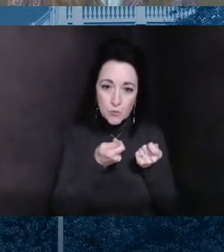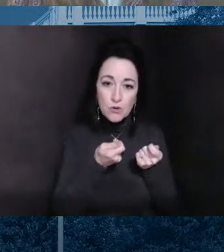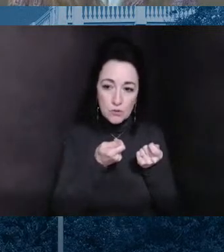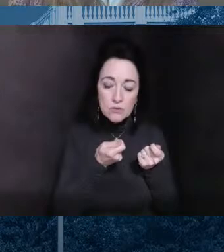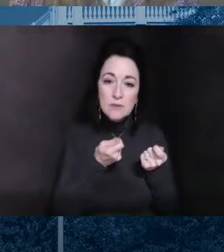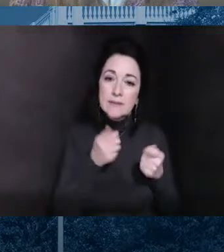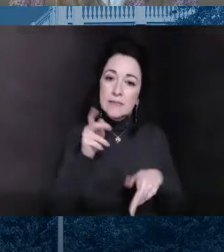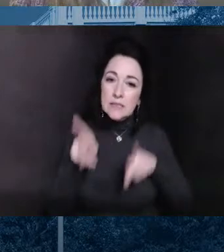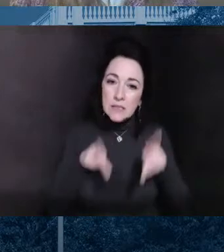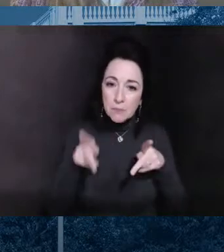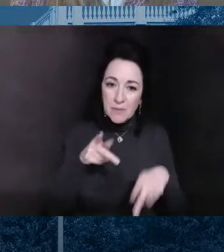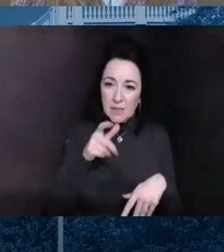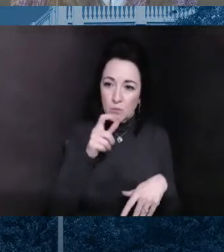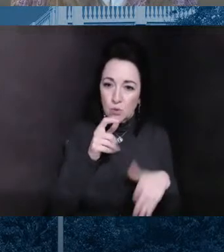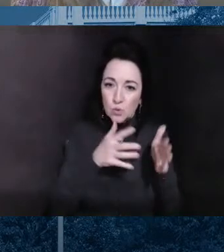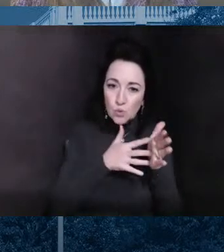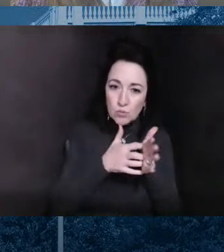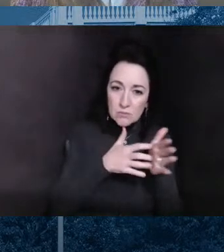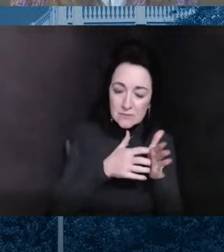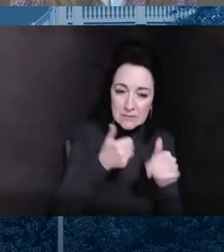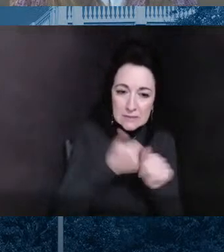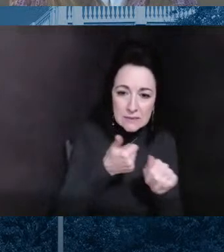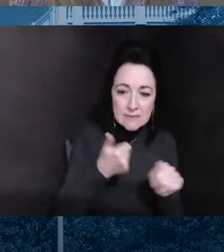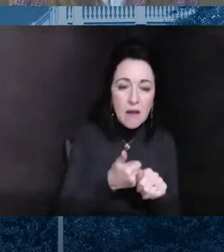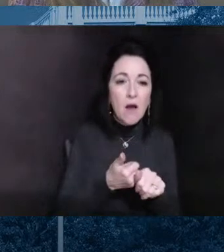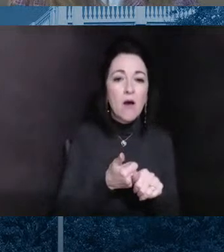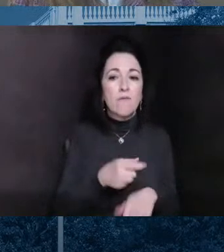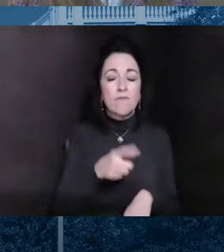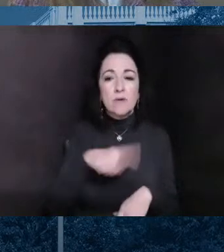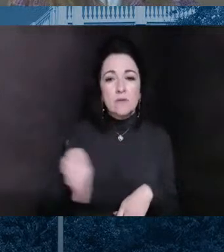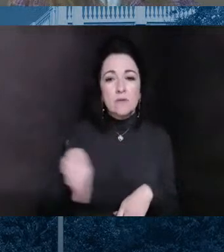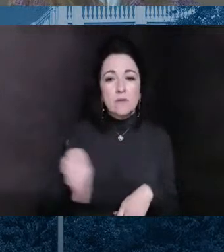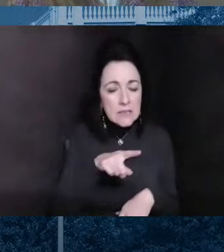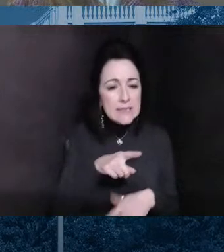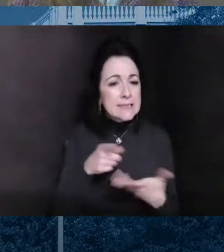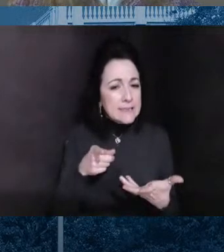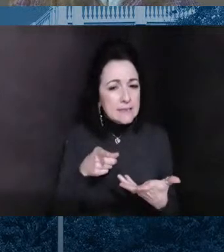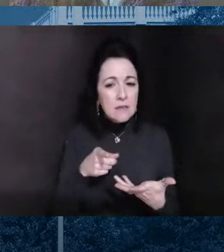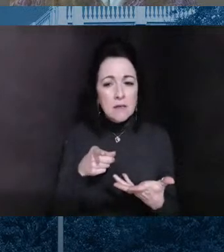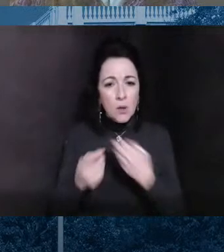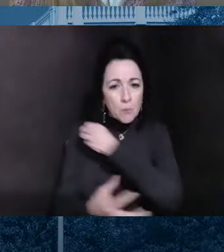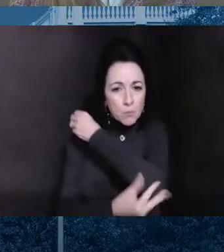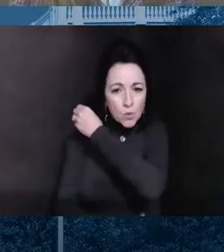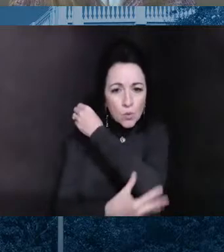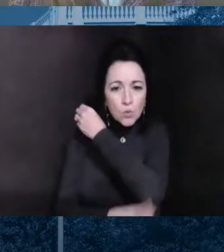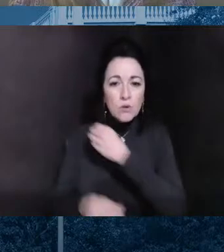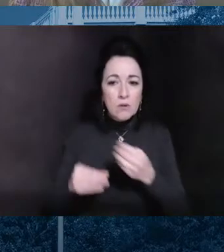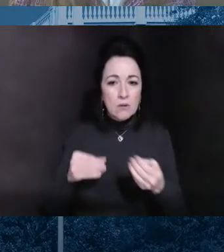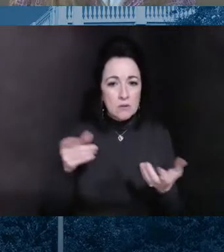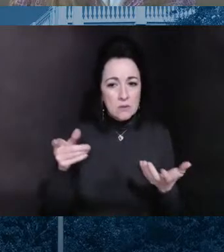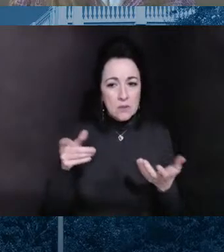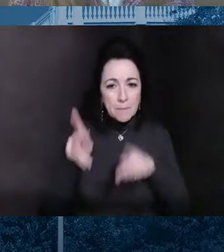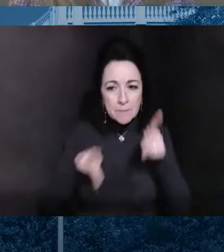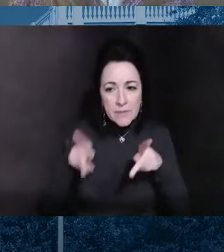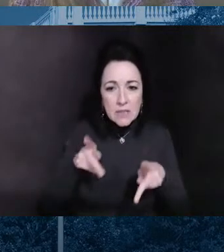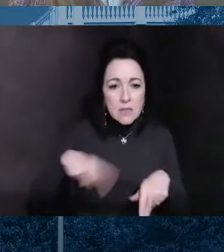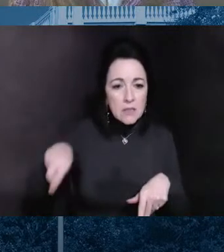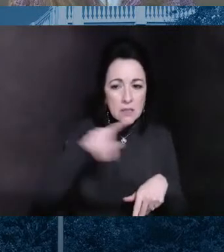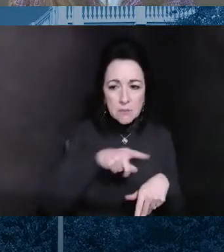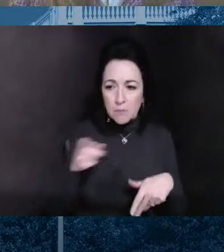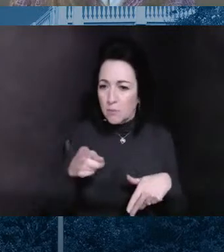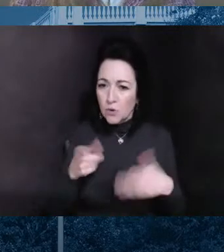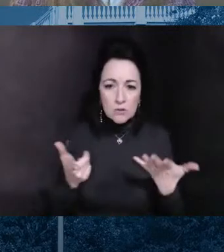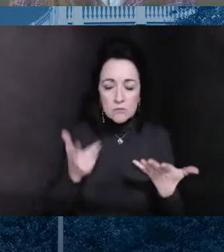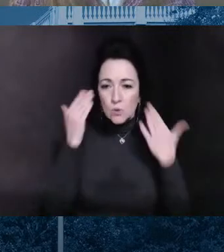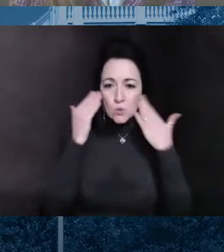vulnerable populations, minority populations, low-income populations that we're not seeing at some of the